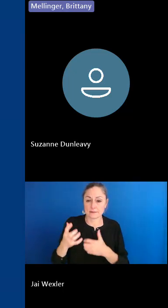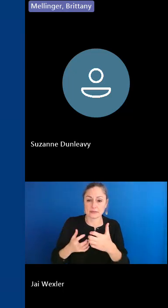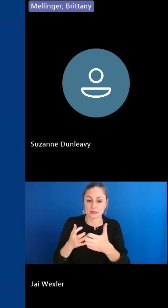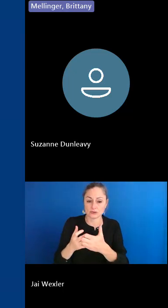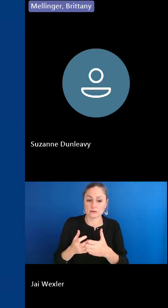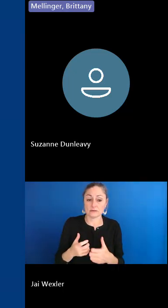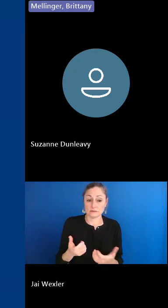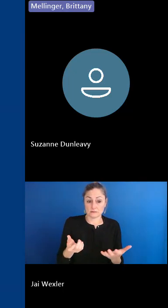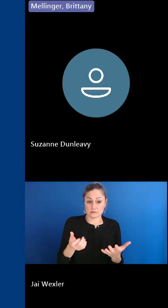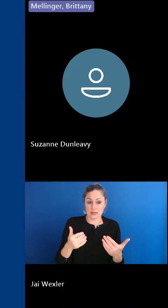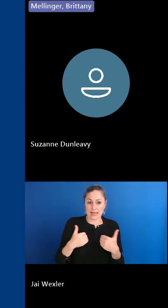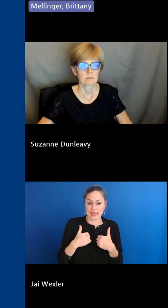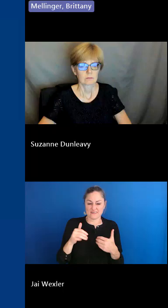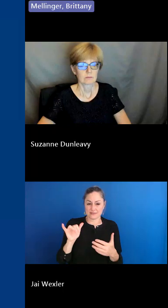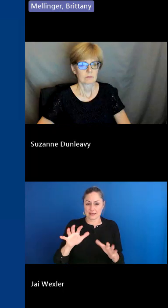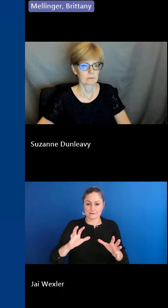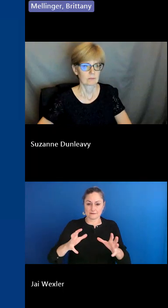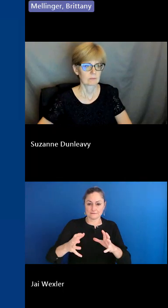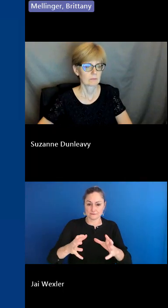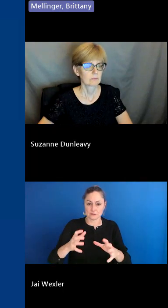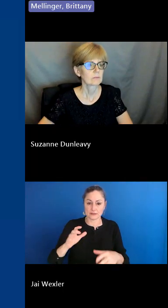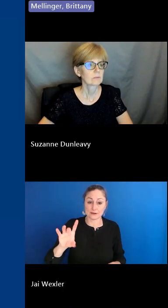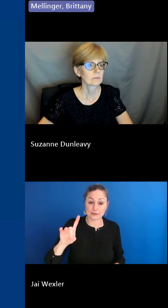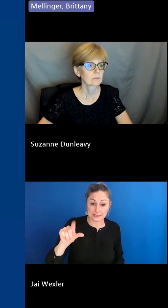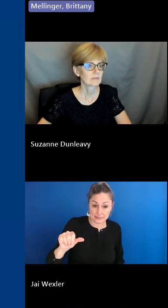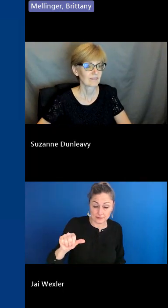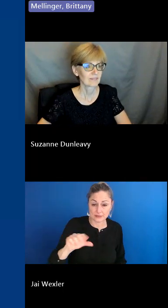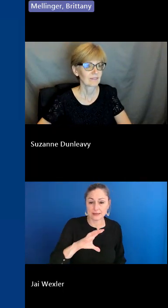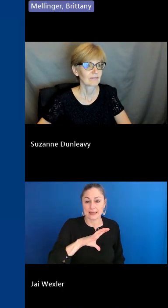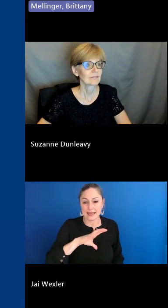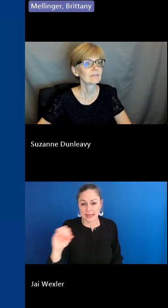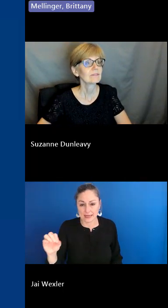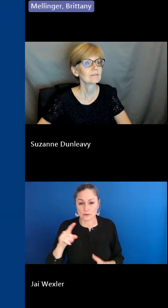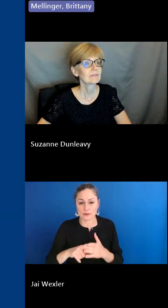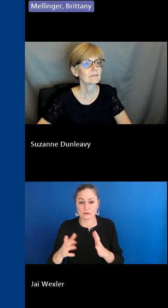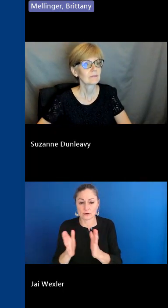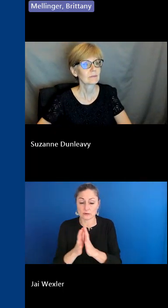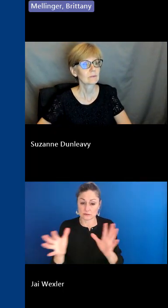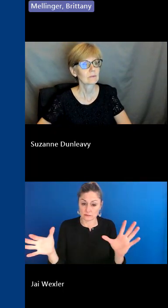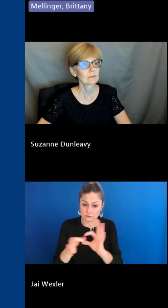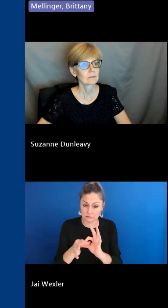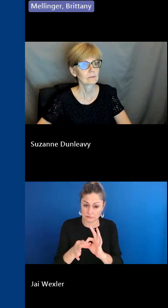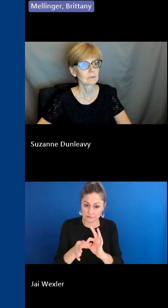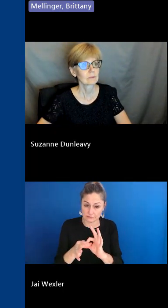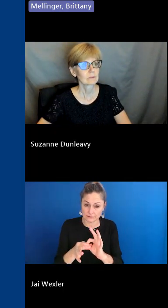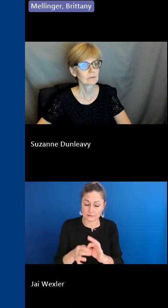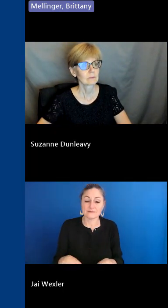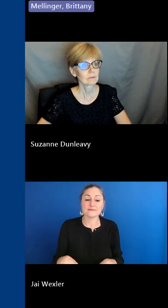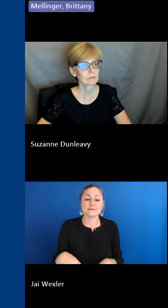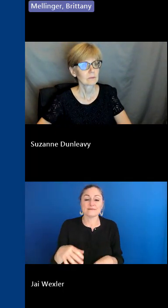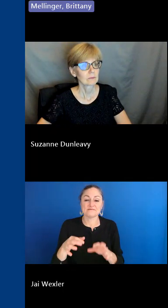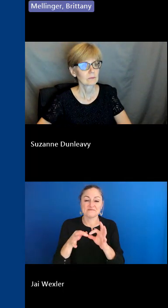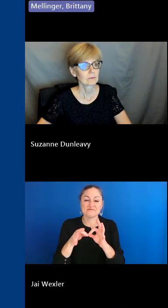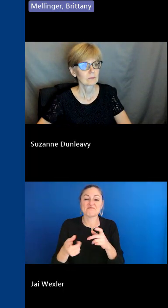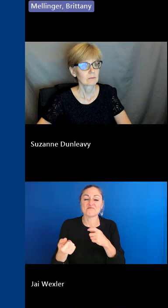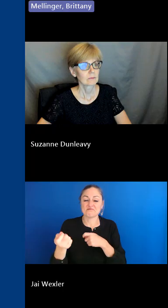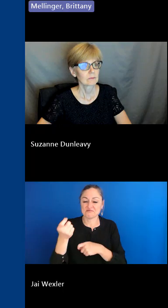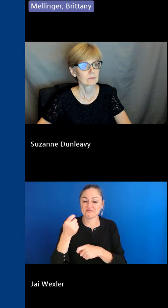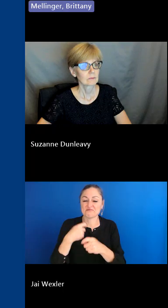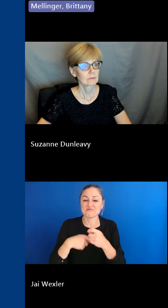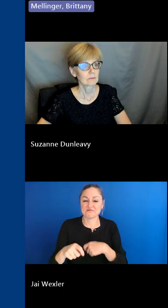that nexus to their disability and what they're requesting? And if the answers to both of these criteria